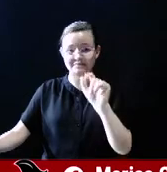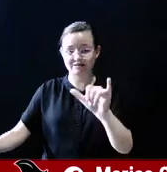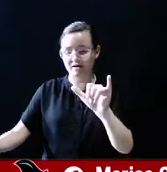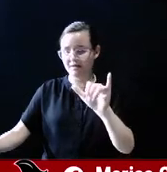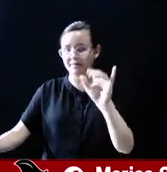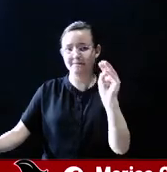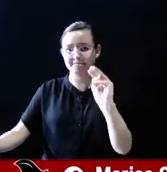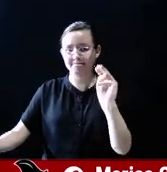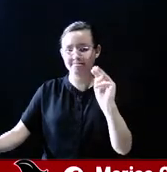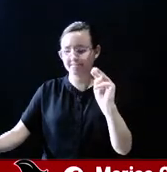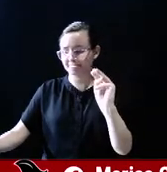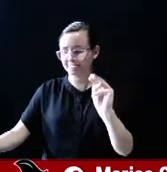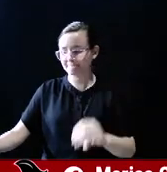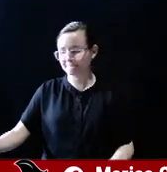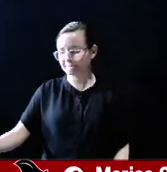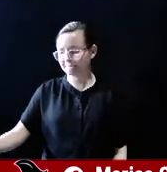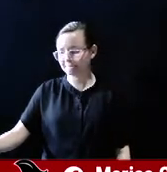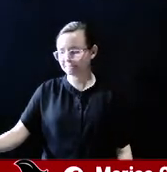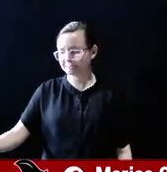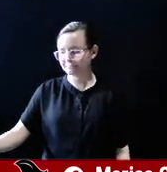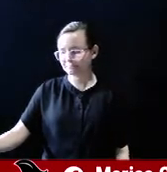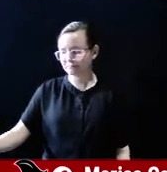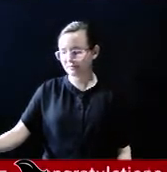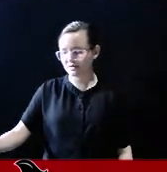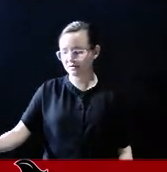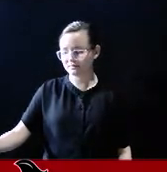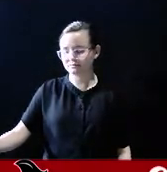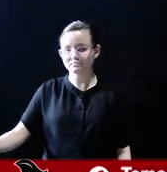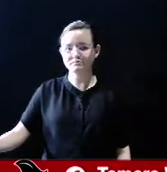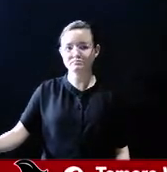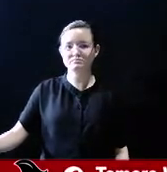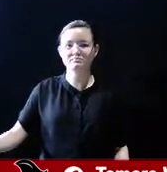Ty Jarrett McAllister.